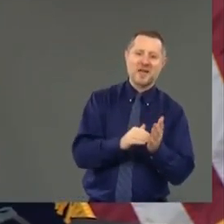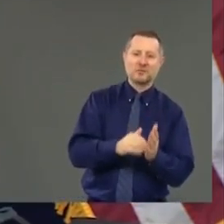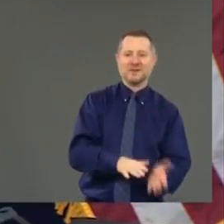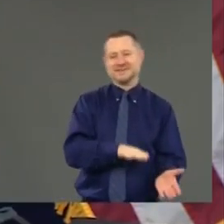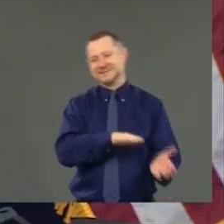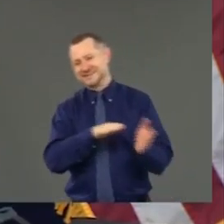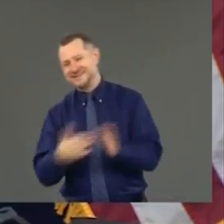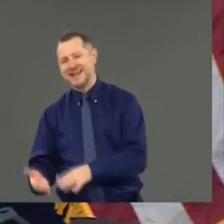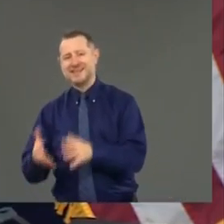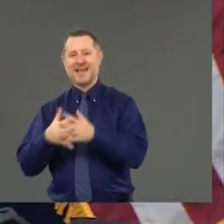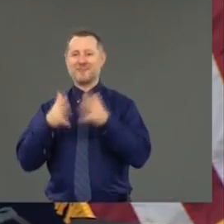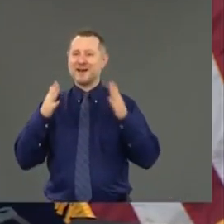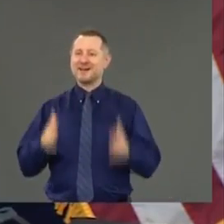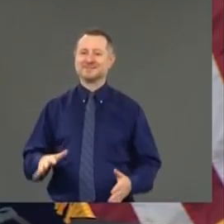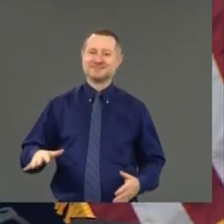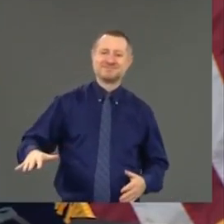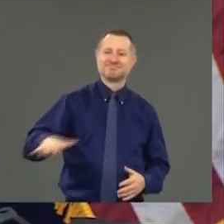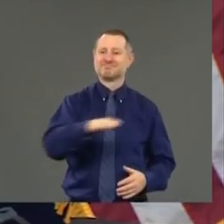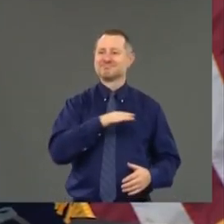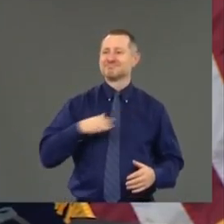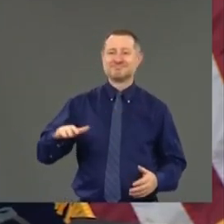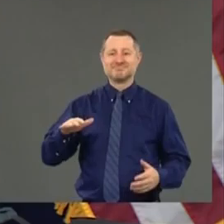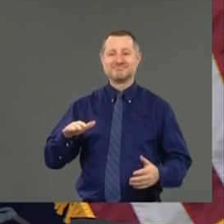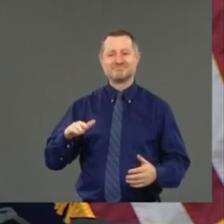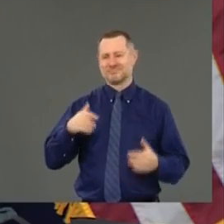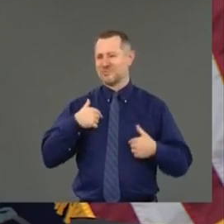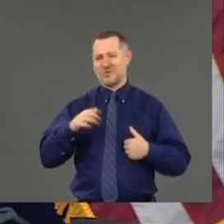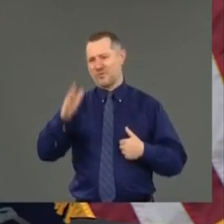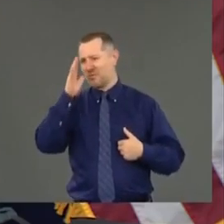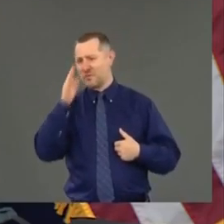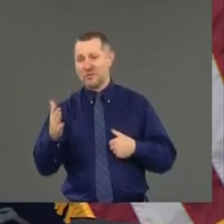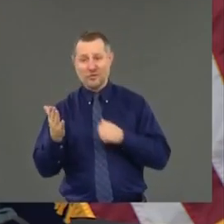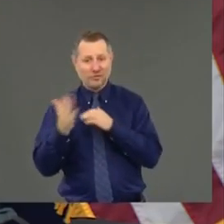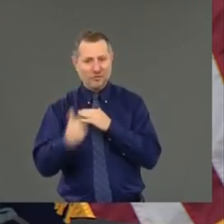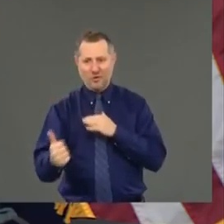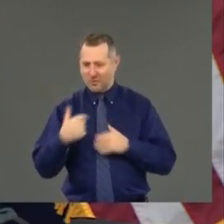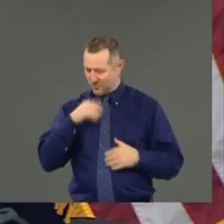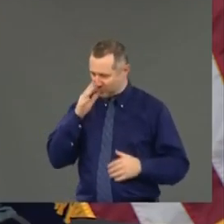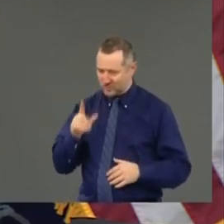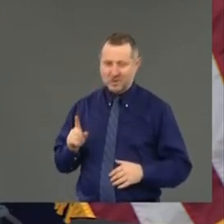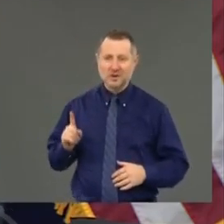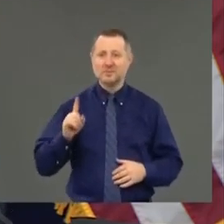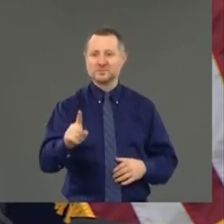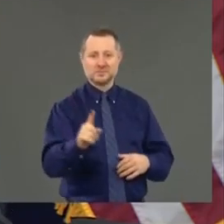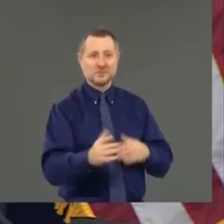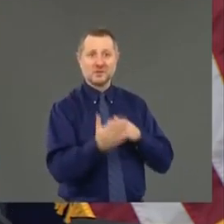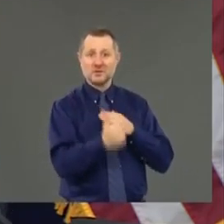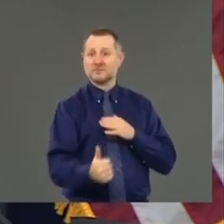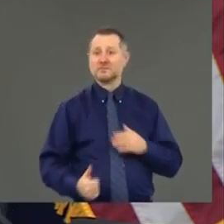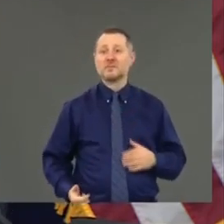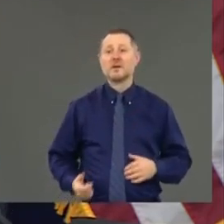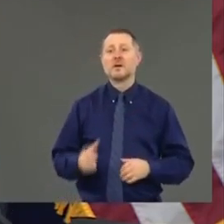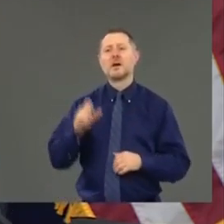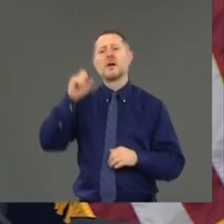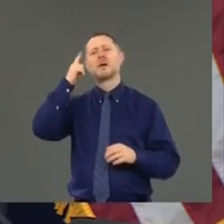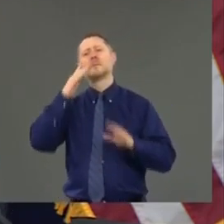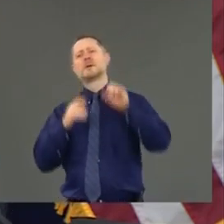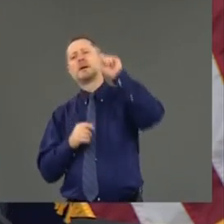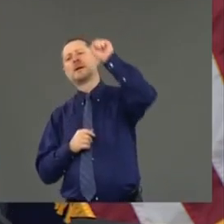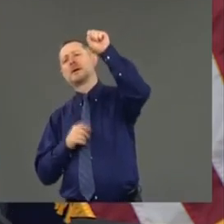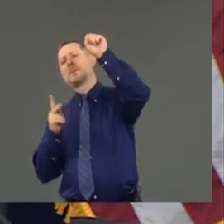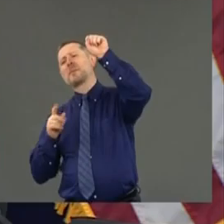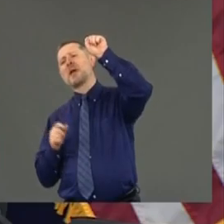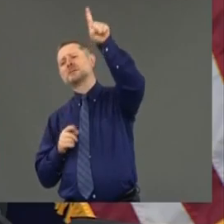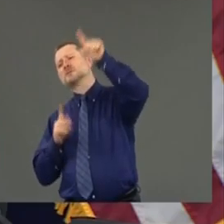and I will go wherever, you know, I'm called. People speak out in the neighborhood, self-policing within the community,